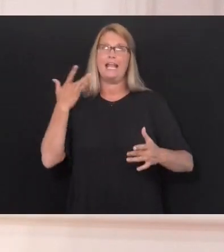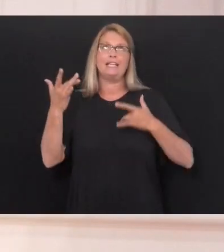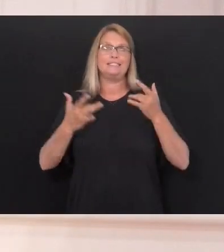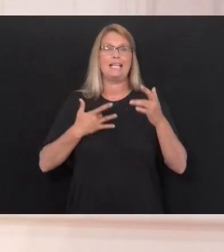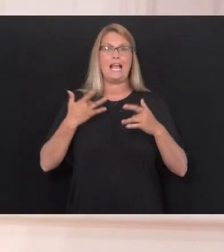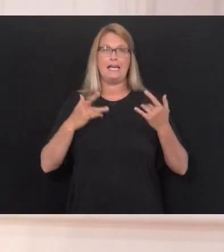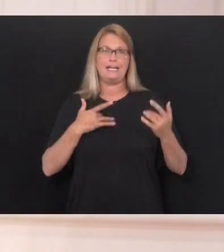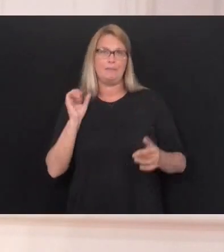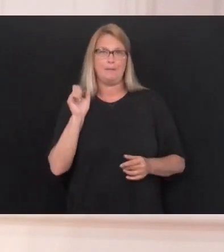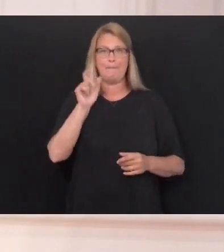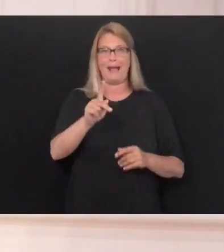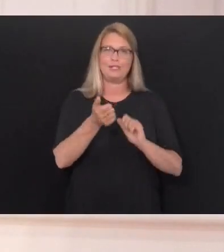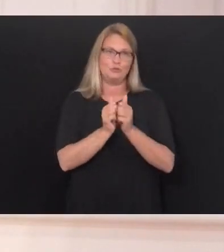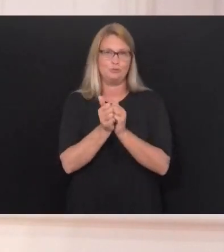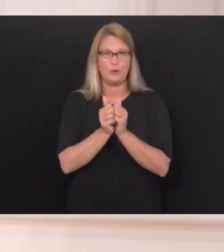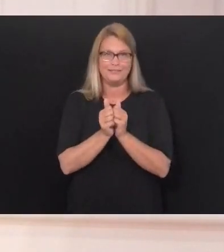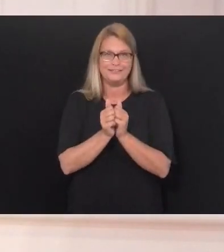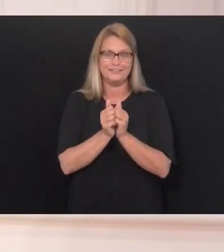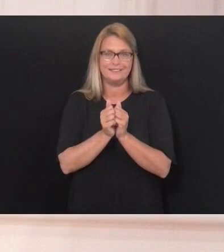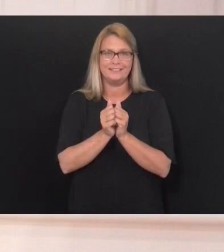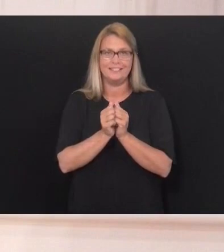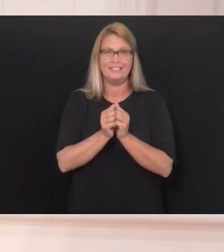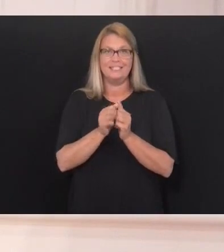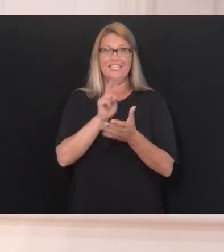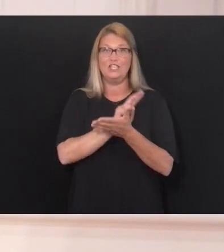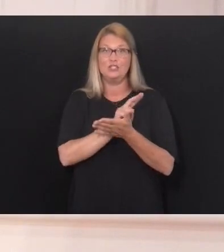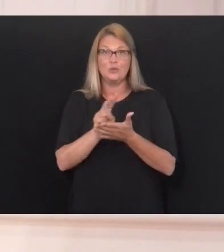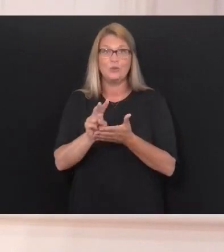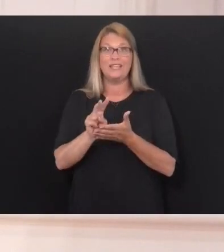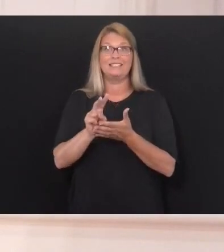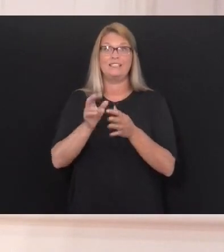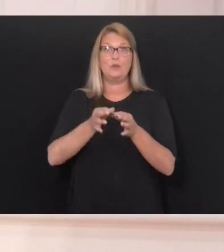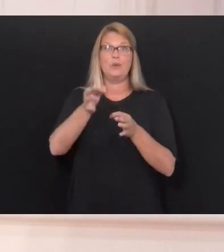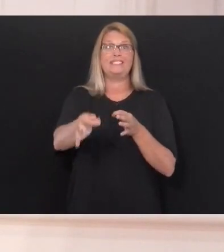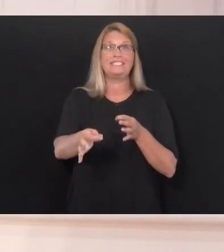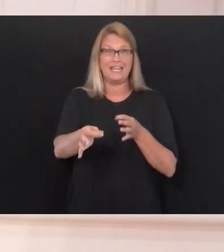it means so much. So in doing so, we all know